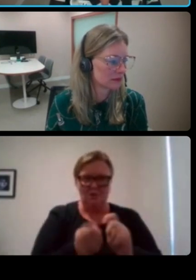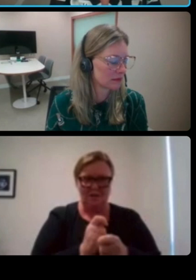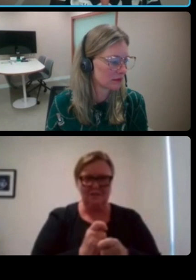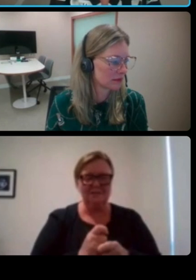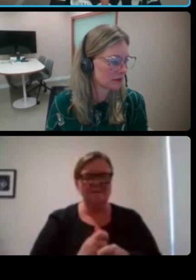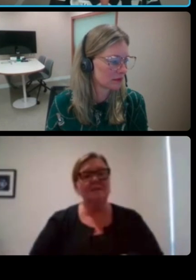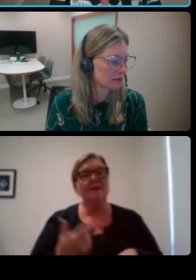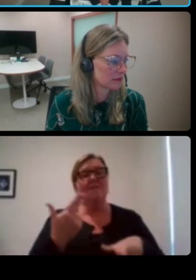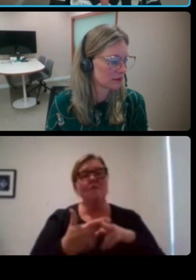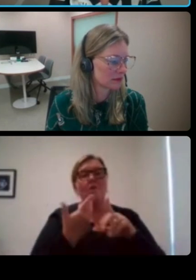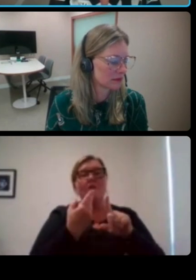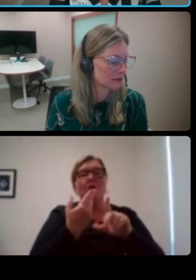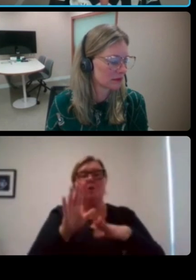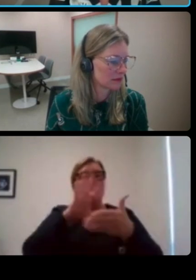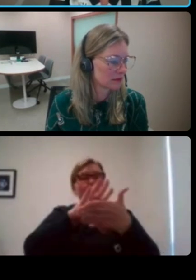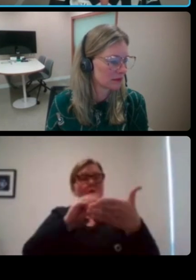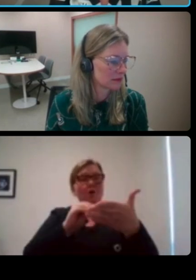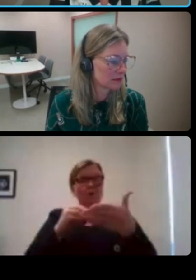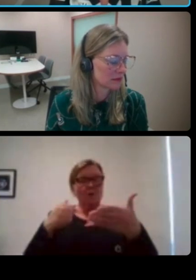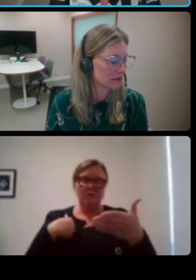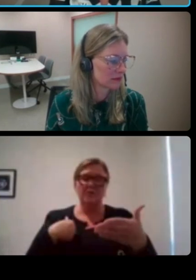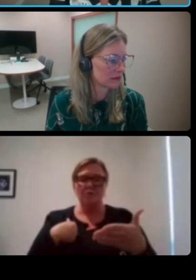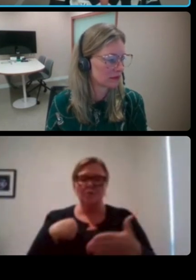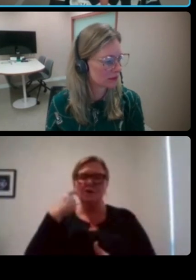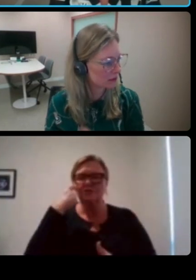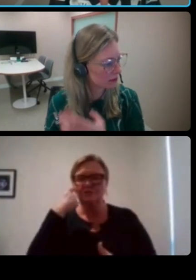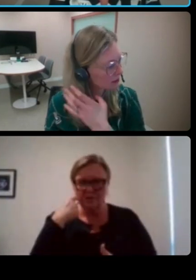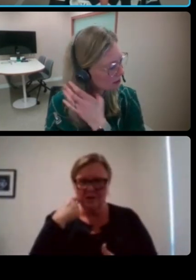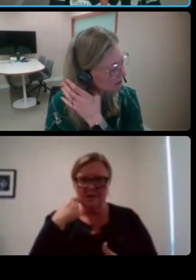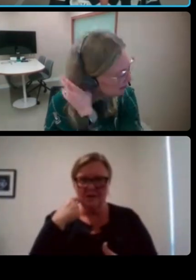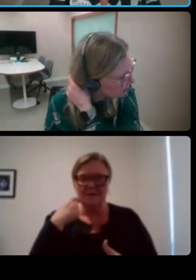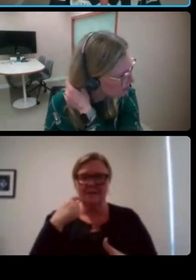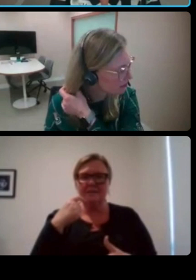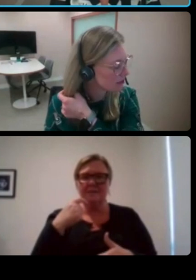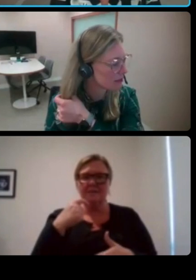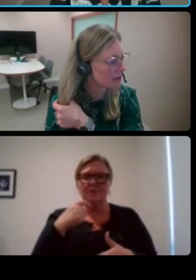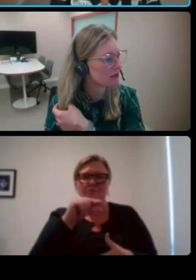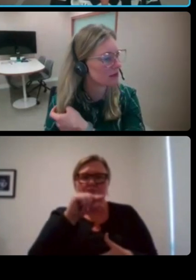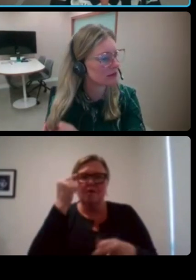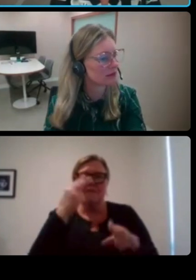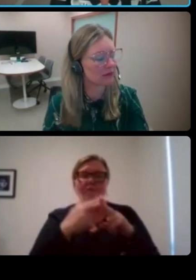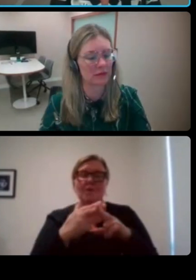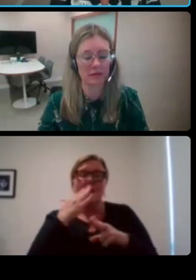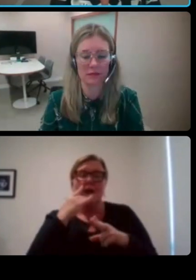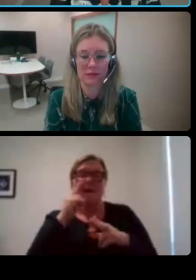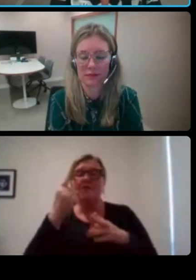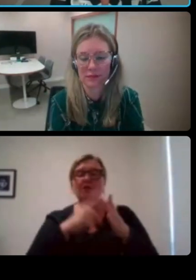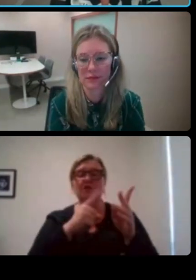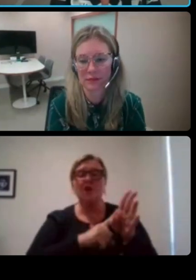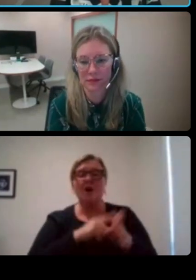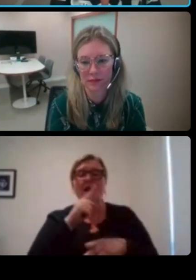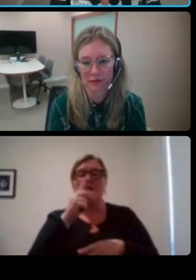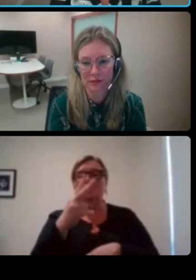terms of the new regulatory model, we're trying, and we're going for the 1st of July